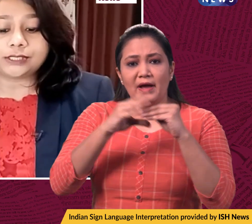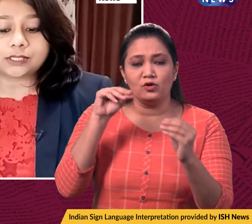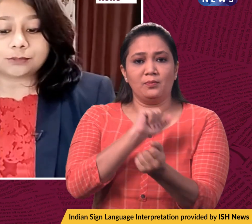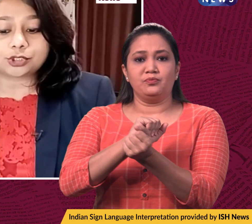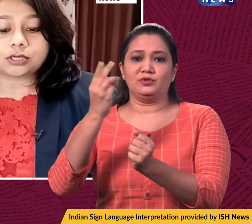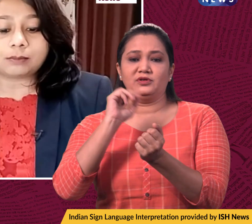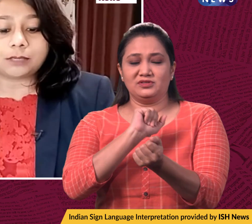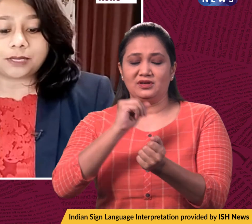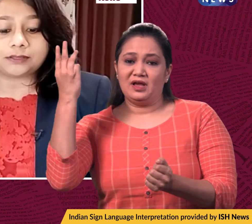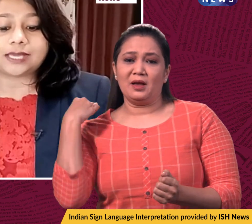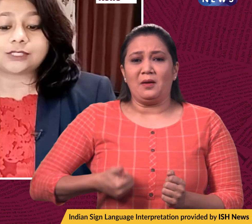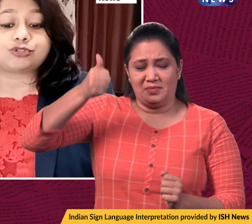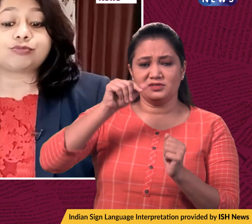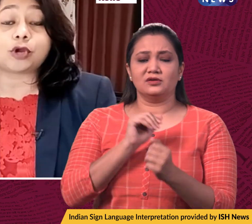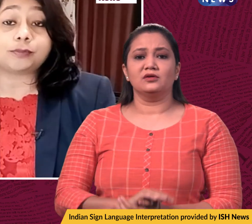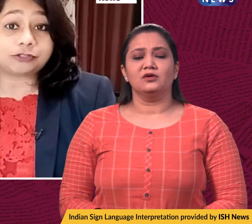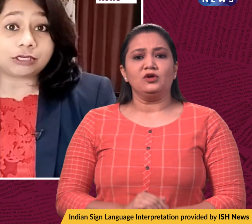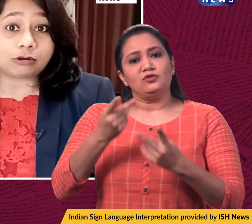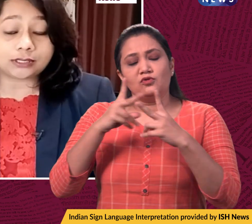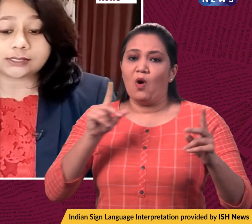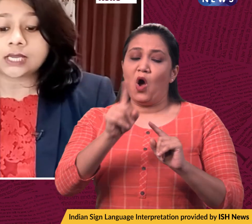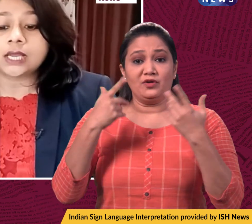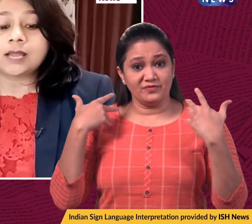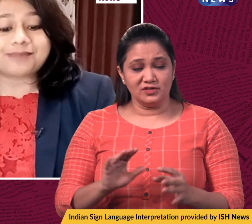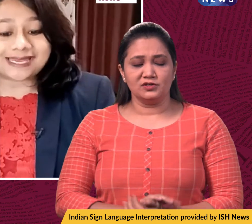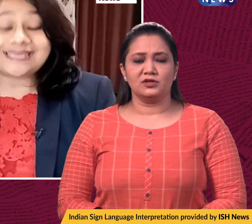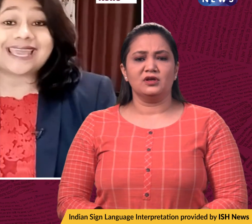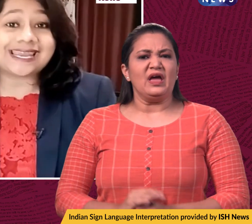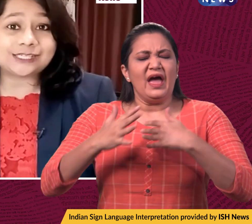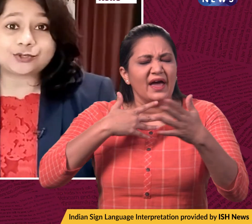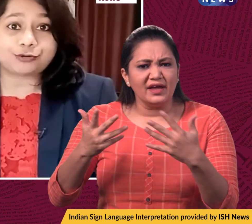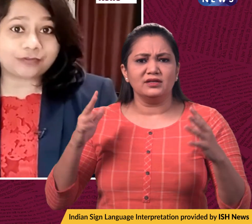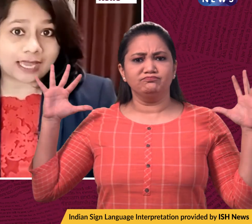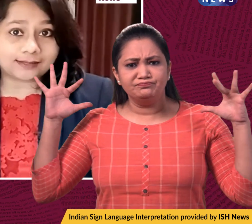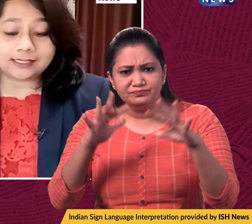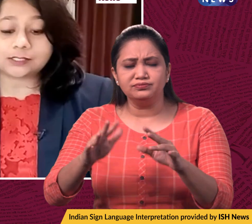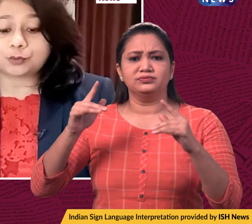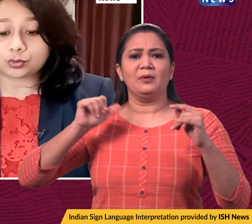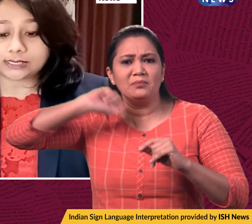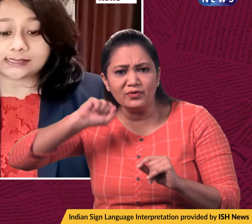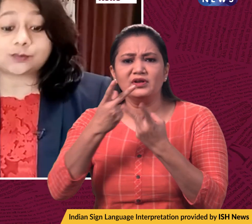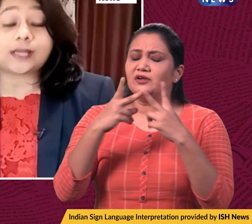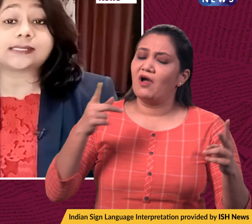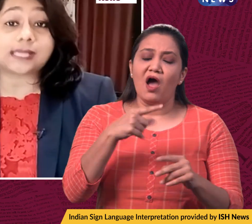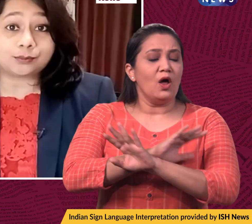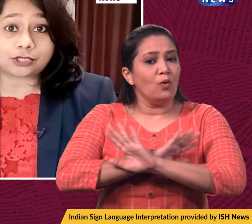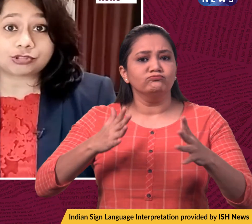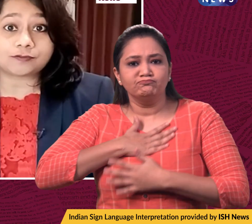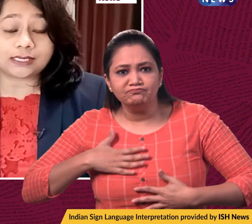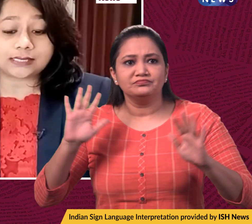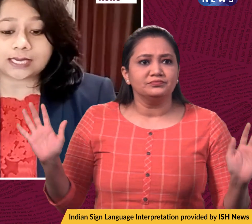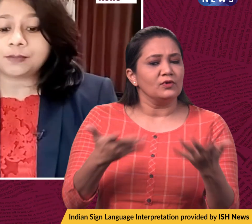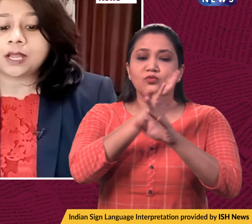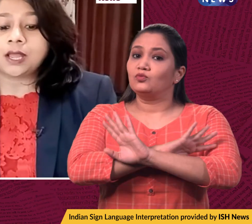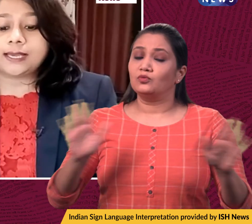Bengaluru Police Commissioner Kamal Pant has issued prohibitory orders banning any sort of gatherings, protests, as well as